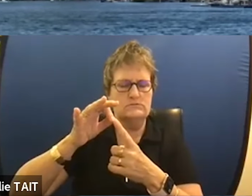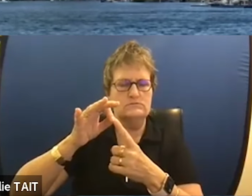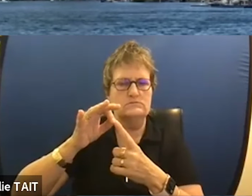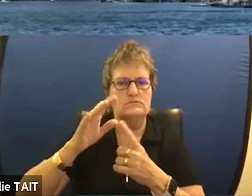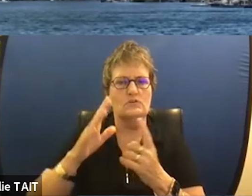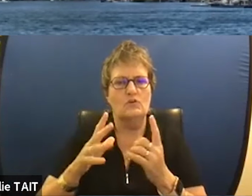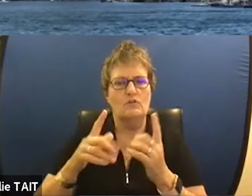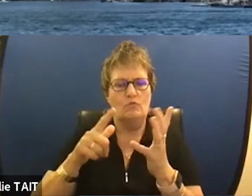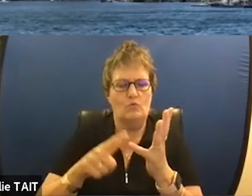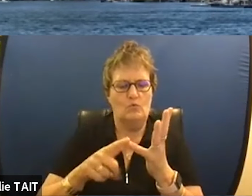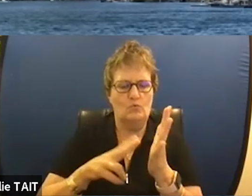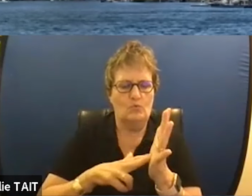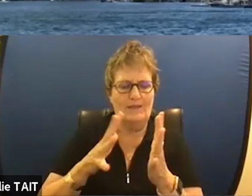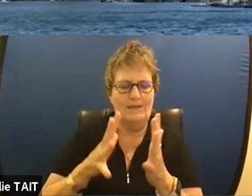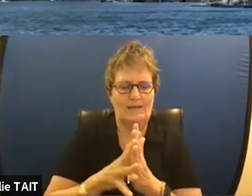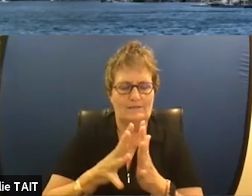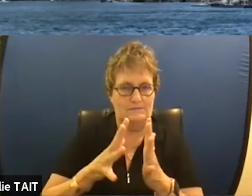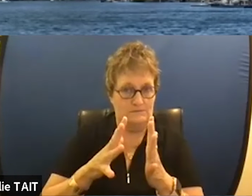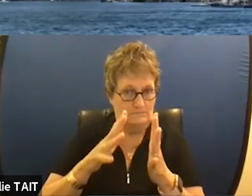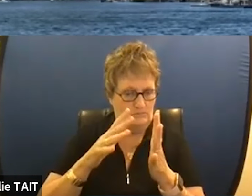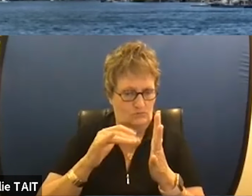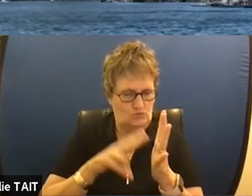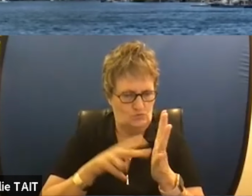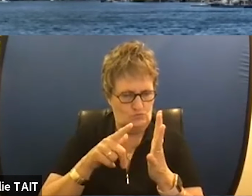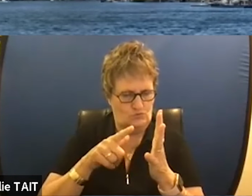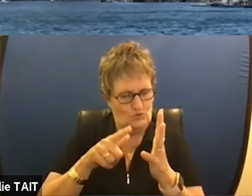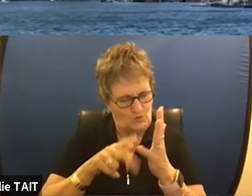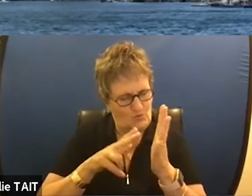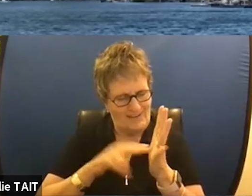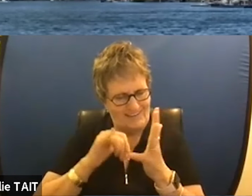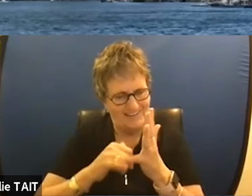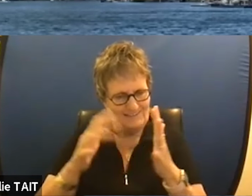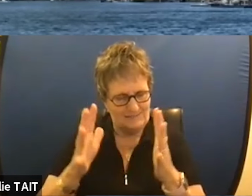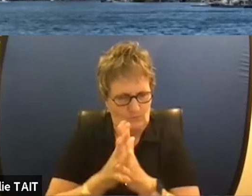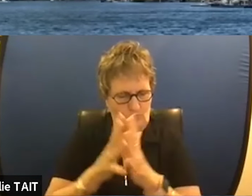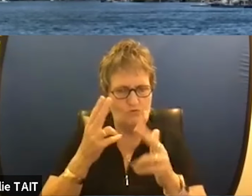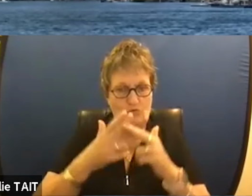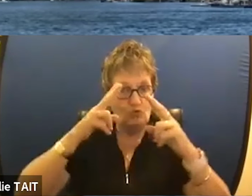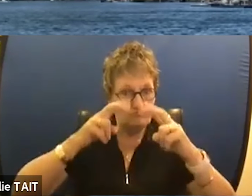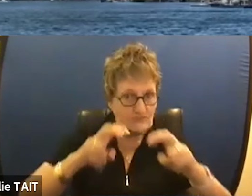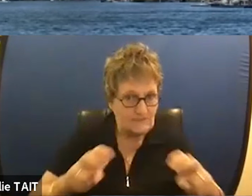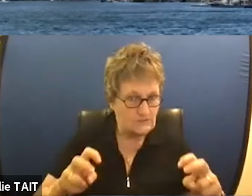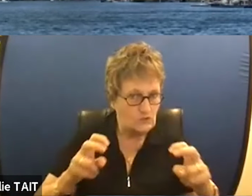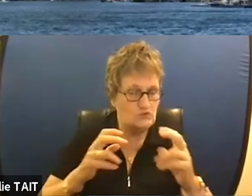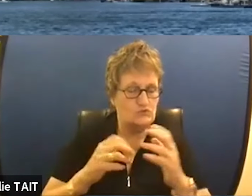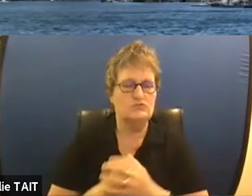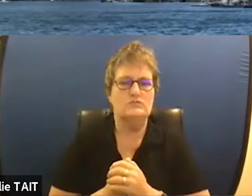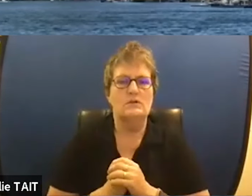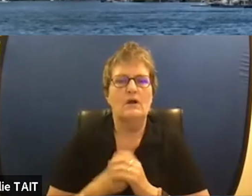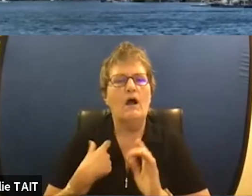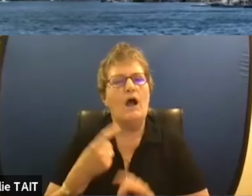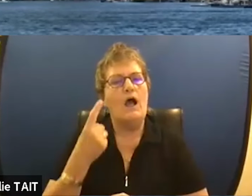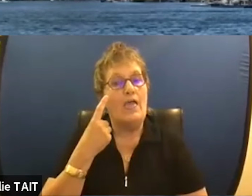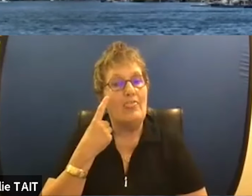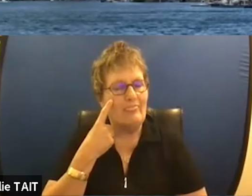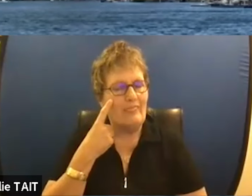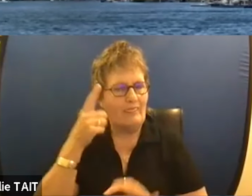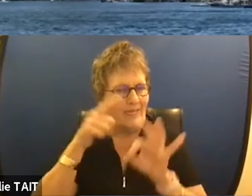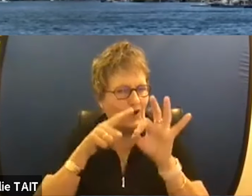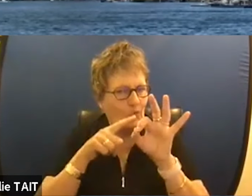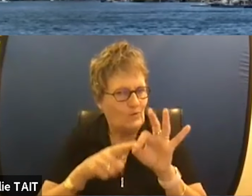UNSW learning and research spaces, what would they be? And I am guessing that question